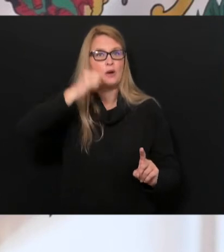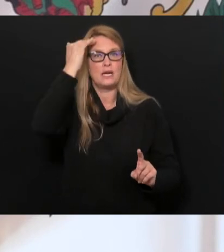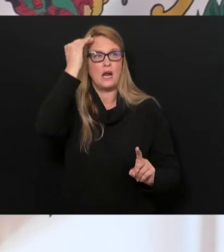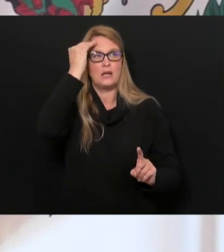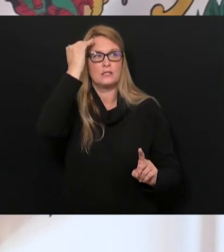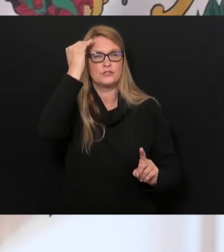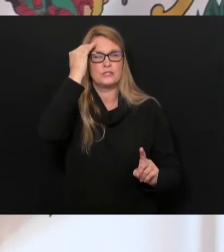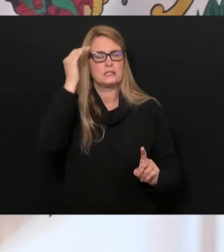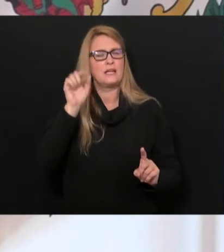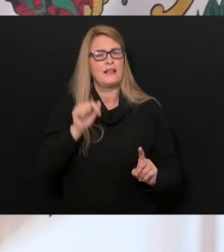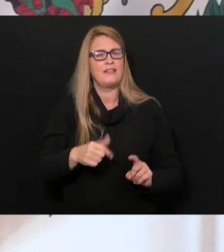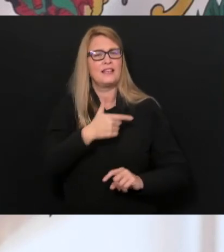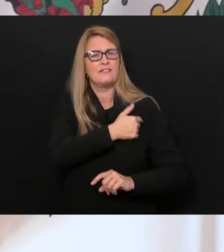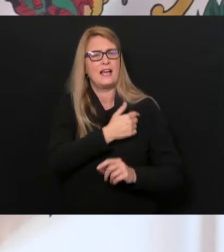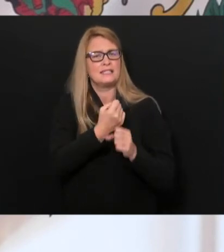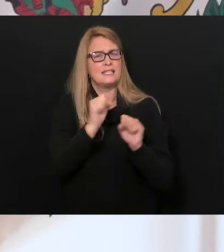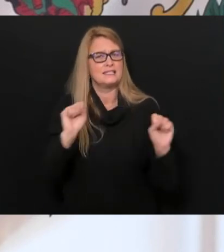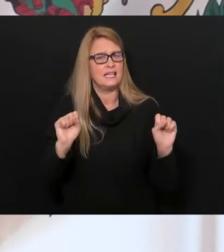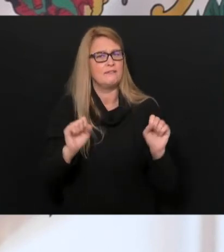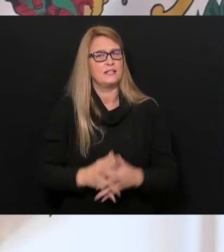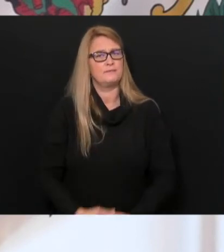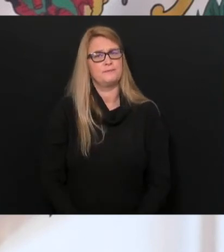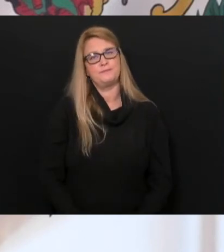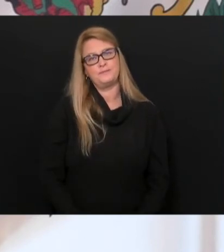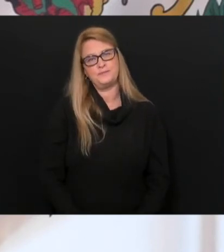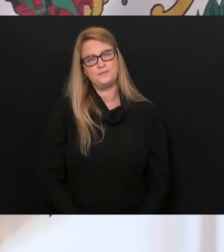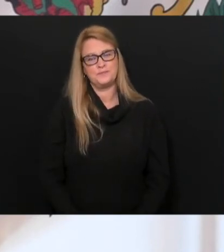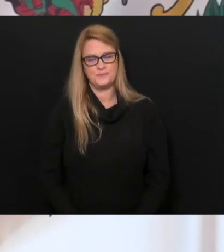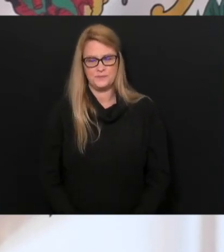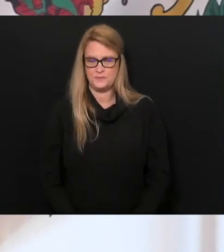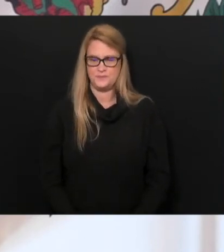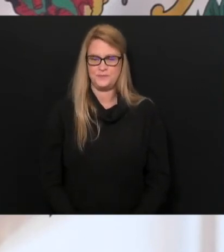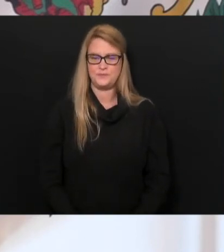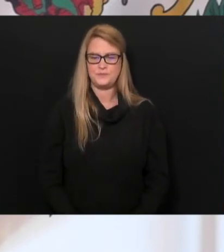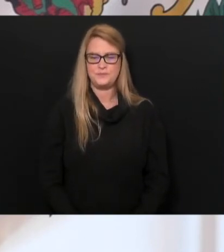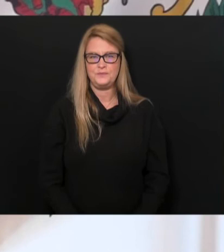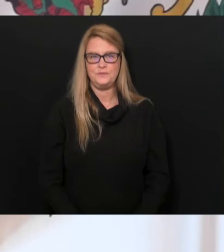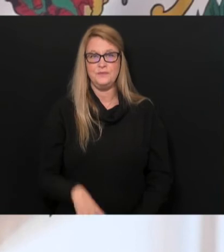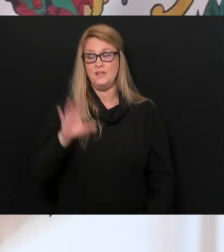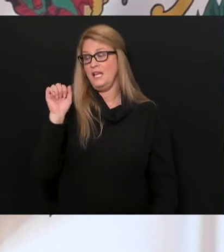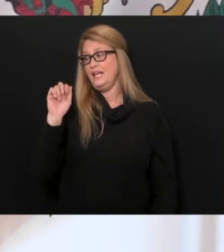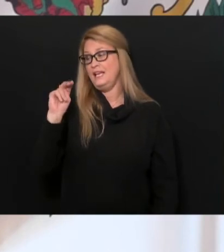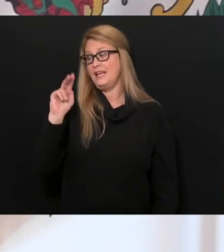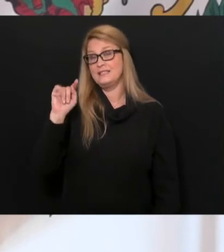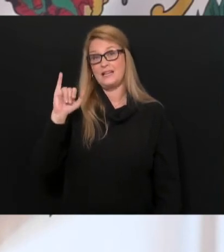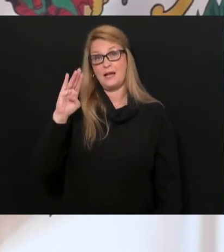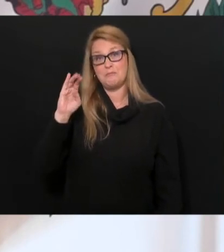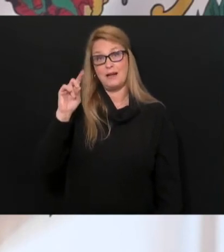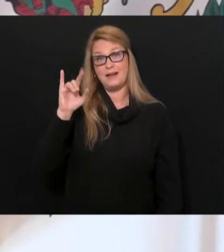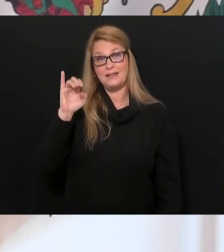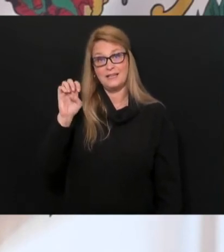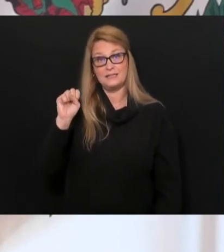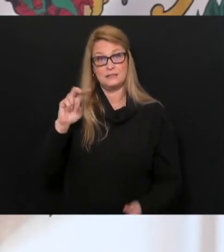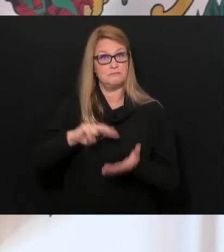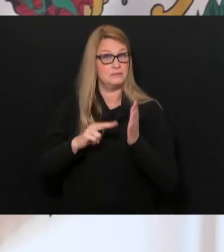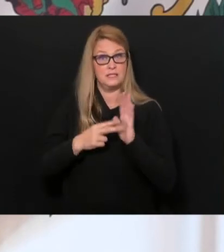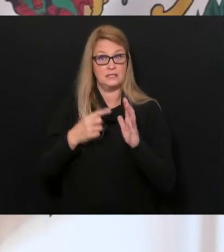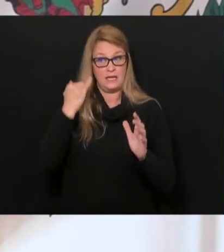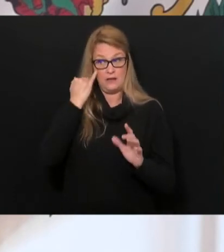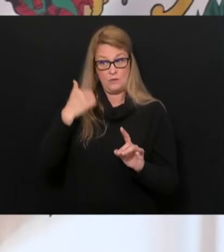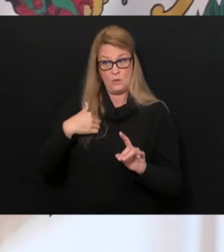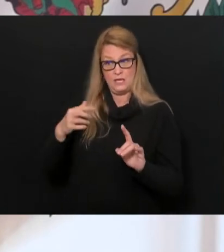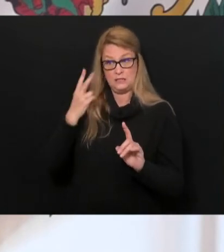is extremely safe. From the standpoint of the antibodies, I've told you if we can catch this, and we can